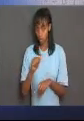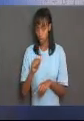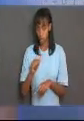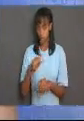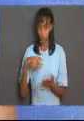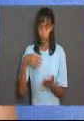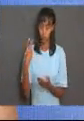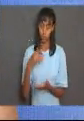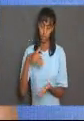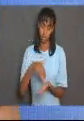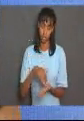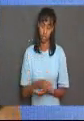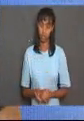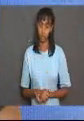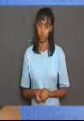again.